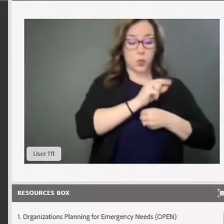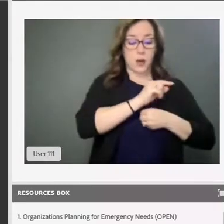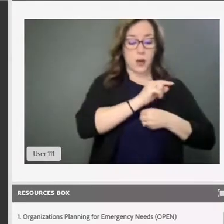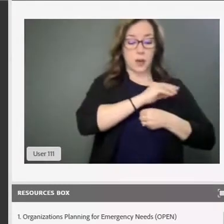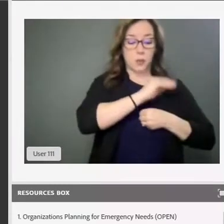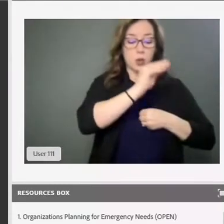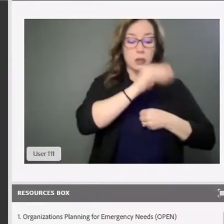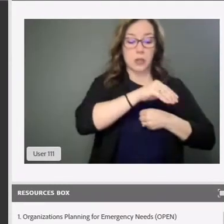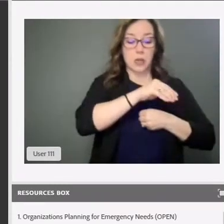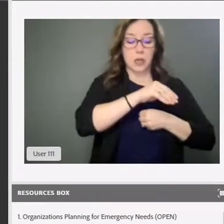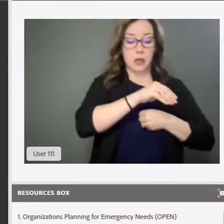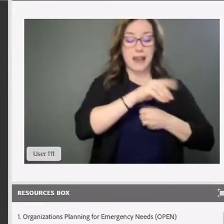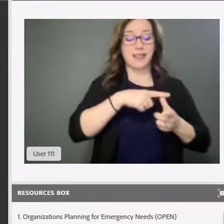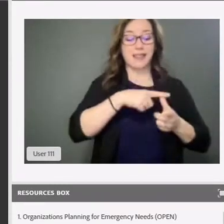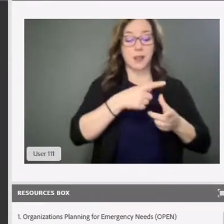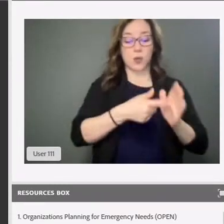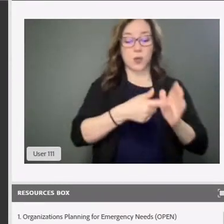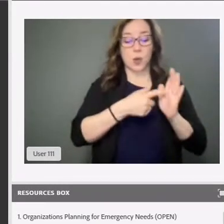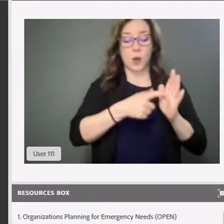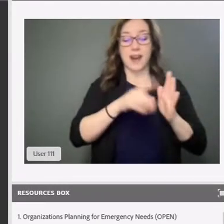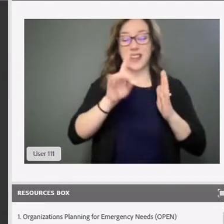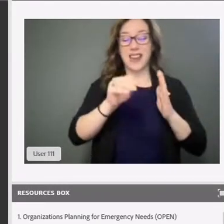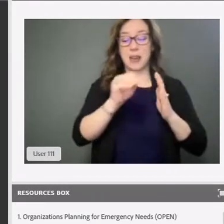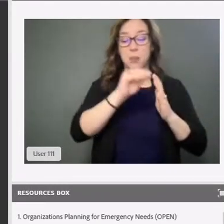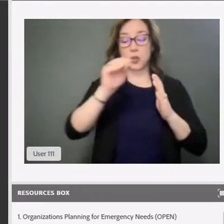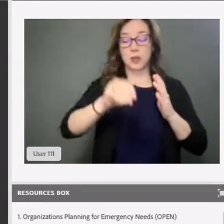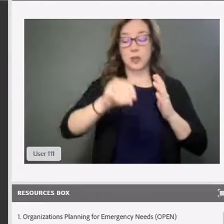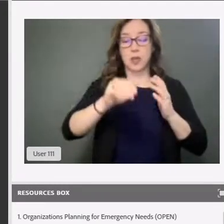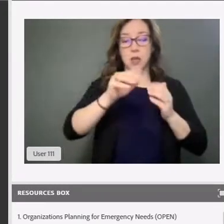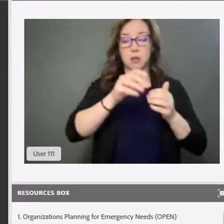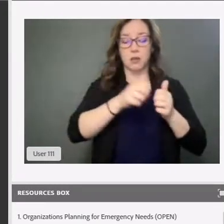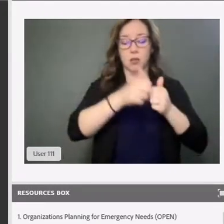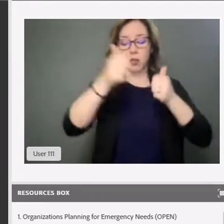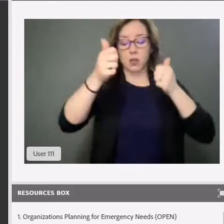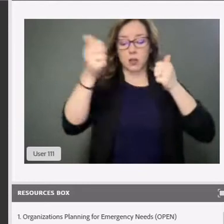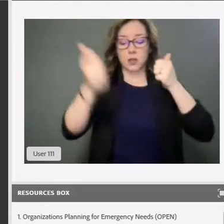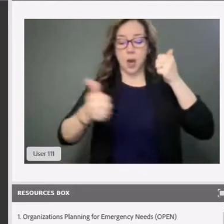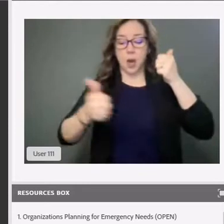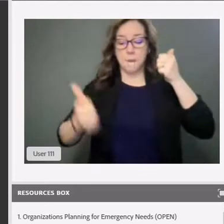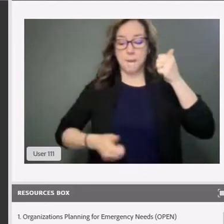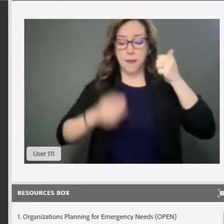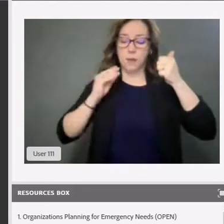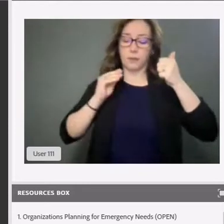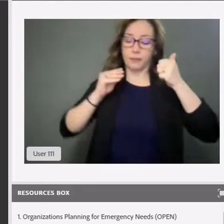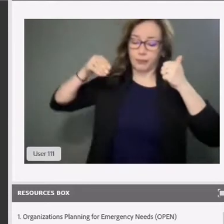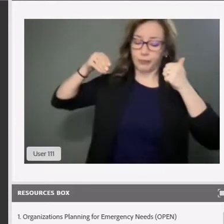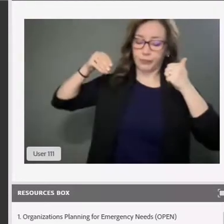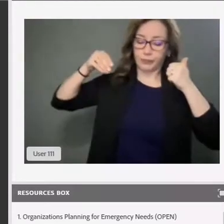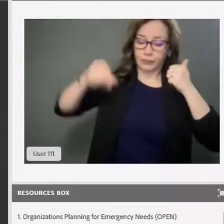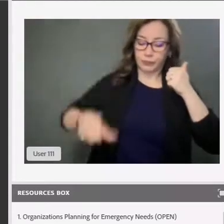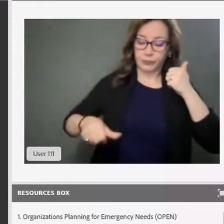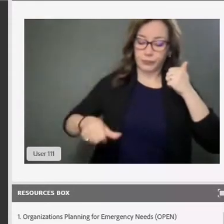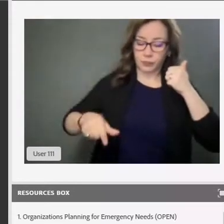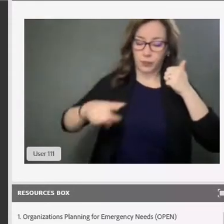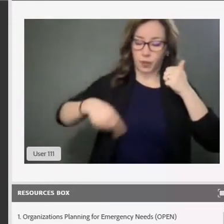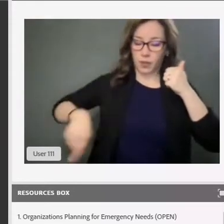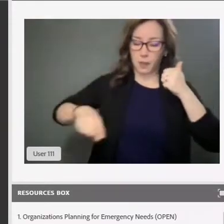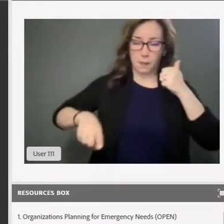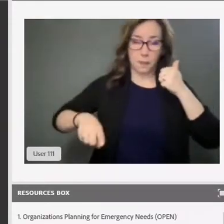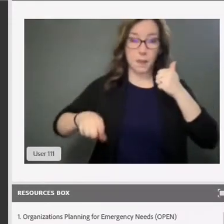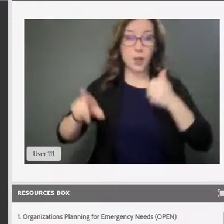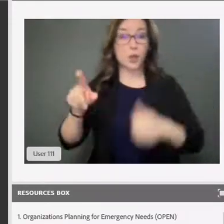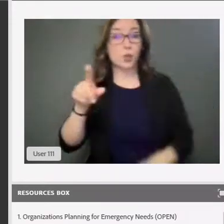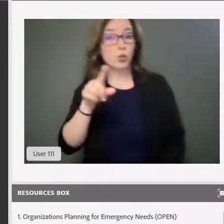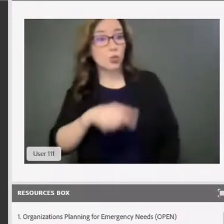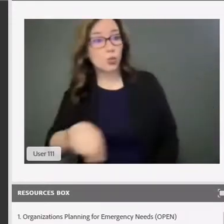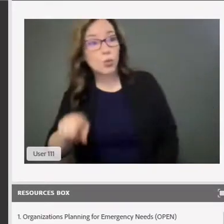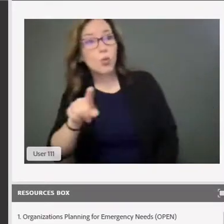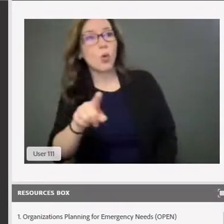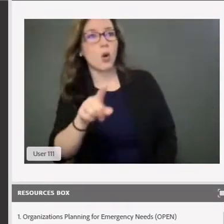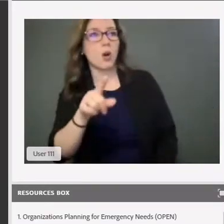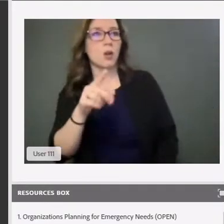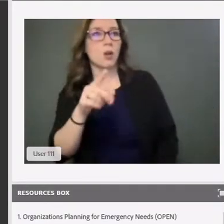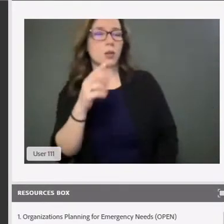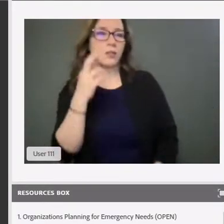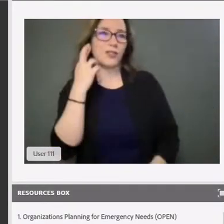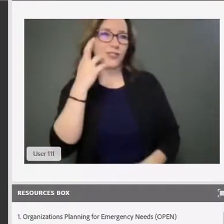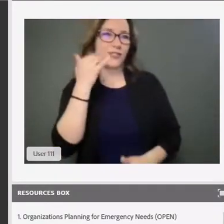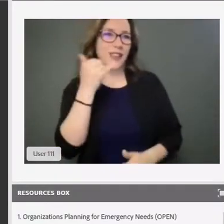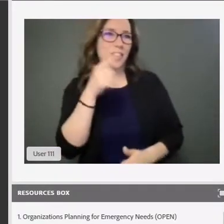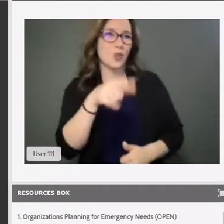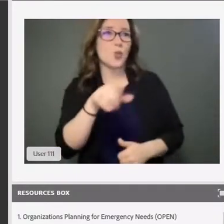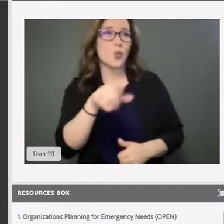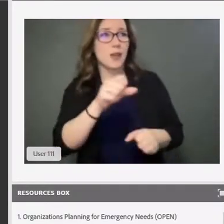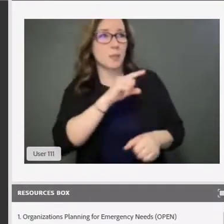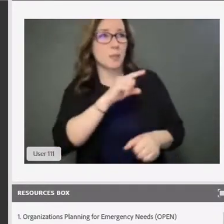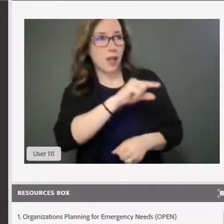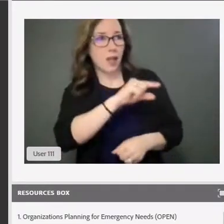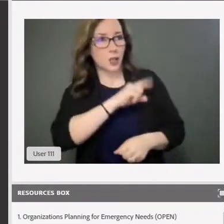are required to pass through 80%. And so that's where all of this and you all come in, that you could be eligible subrecipients for